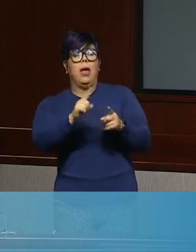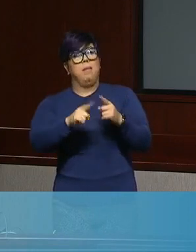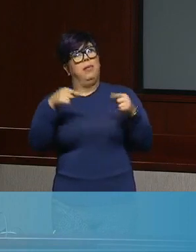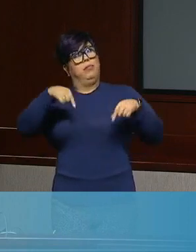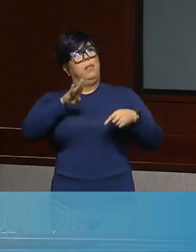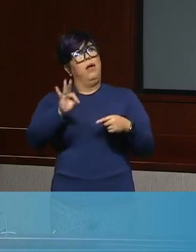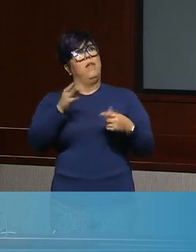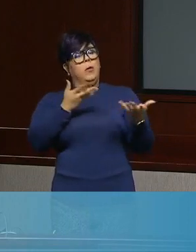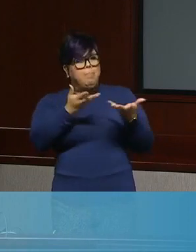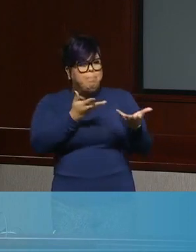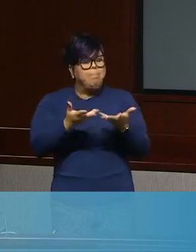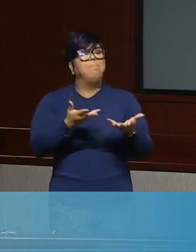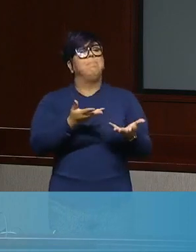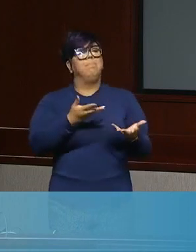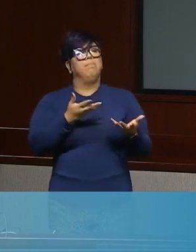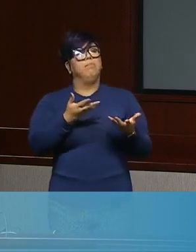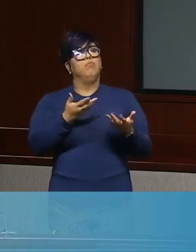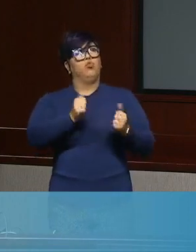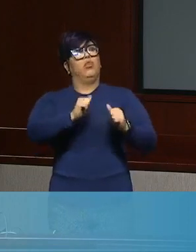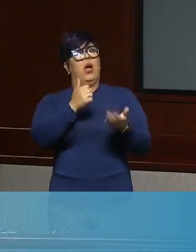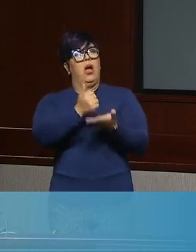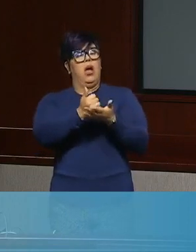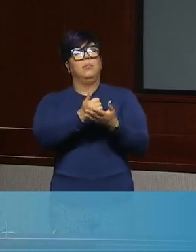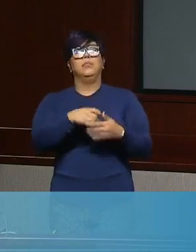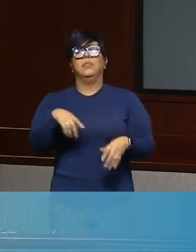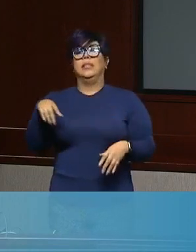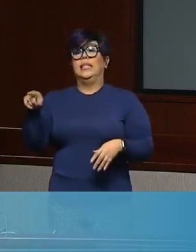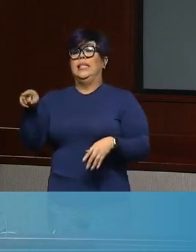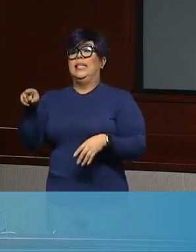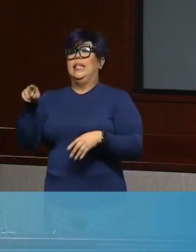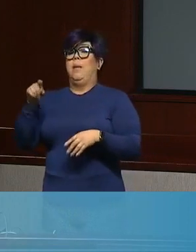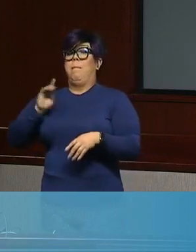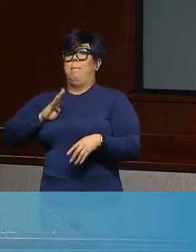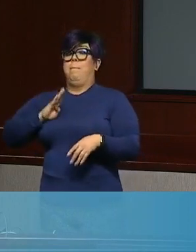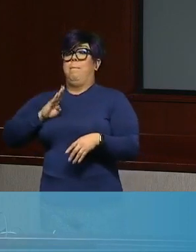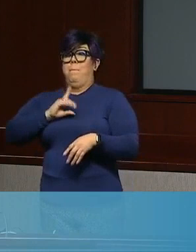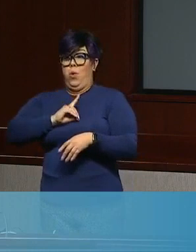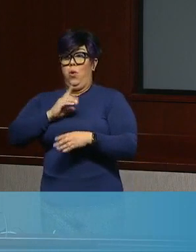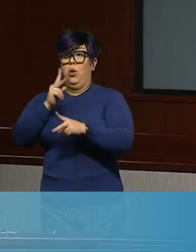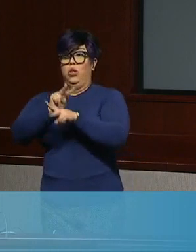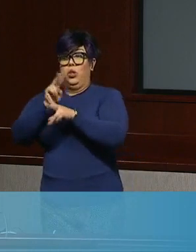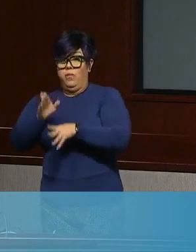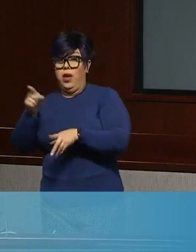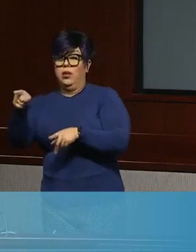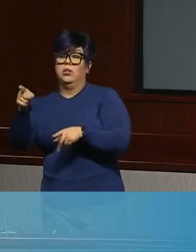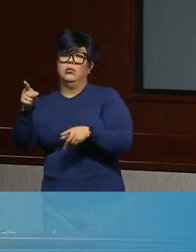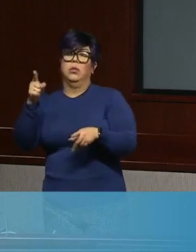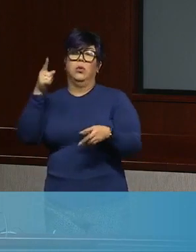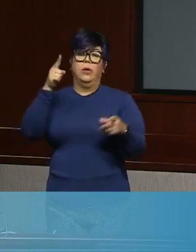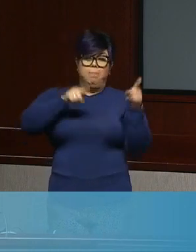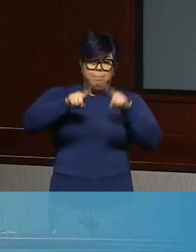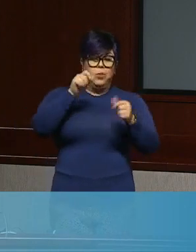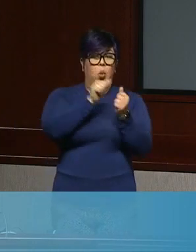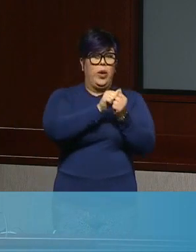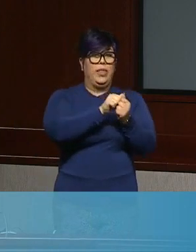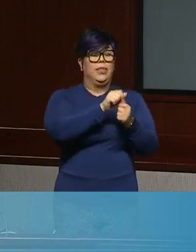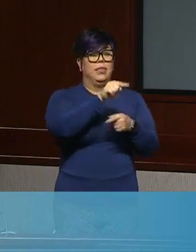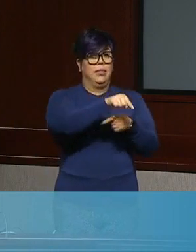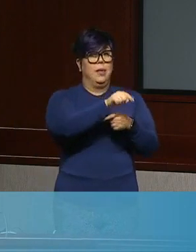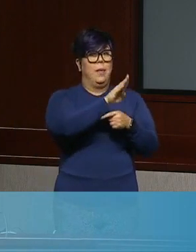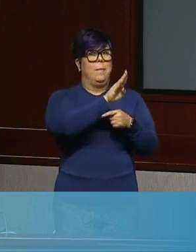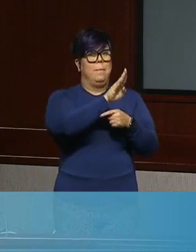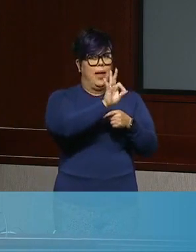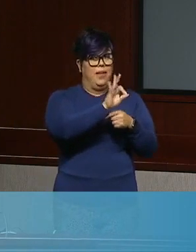Board of Supervisors will consider a memorandum of understanding with the City of Bakersfield that would allocate an additional $5